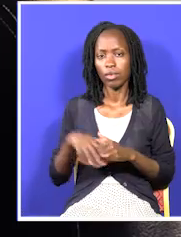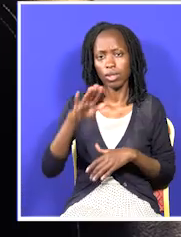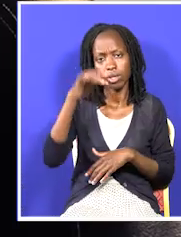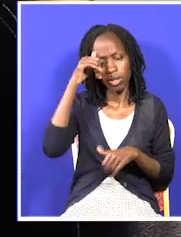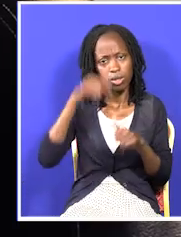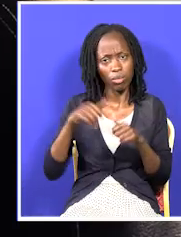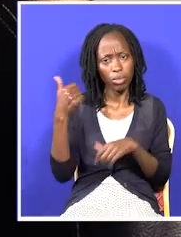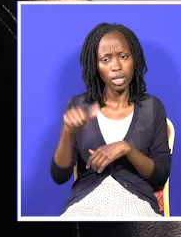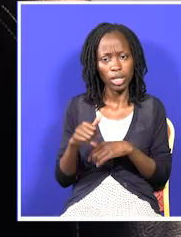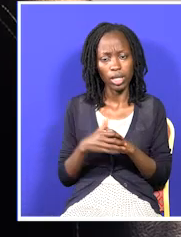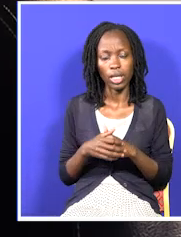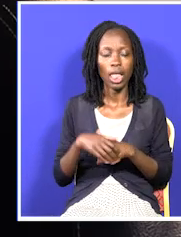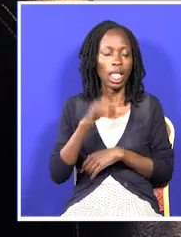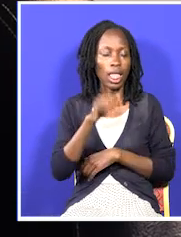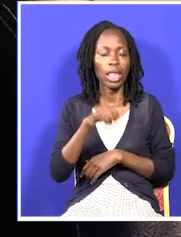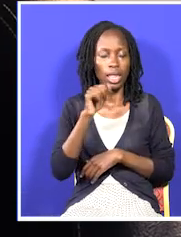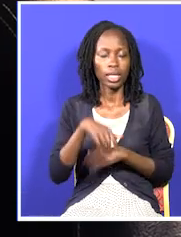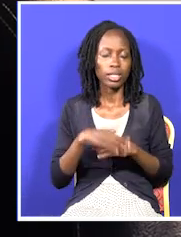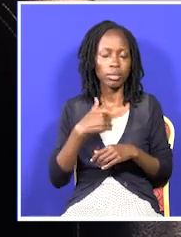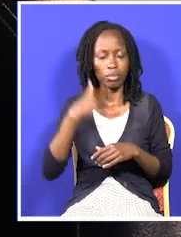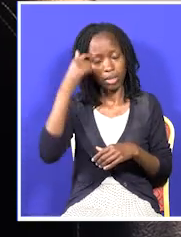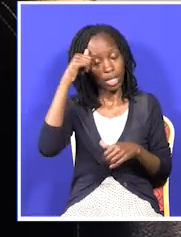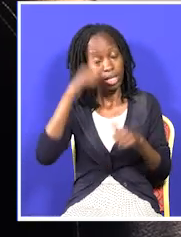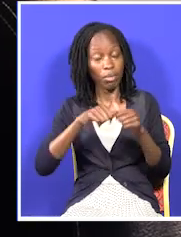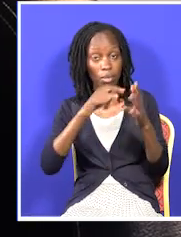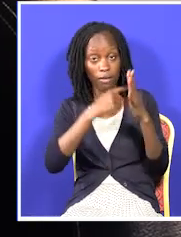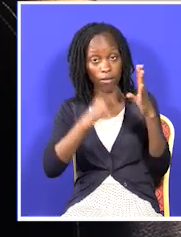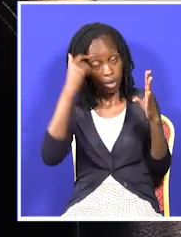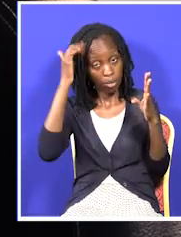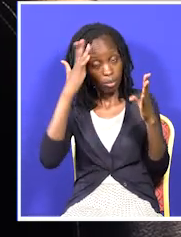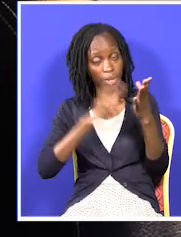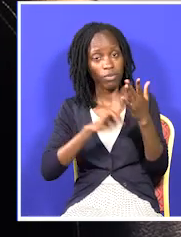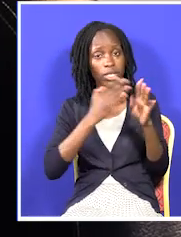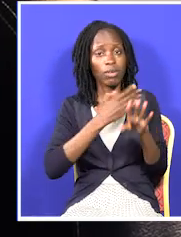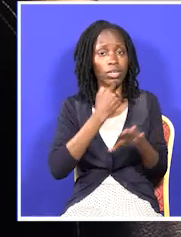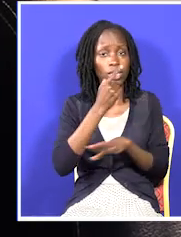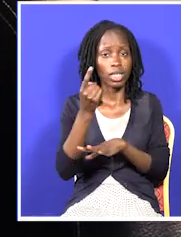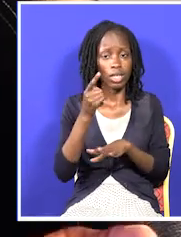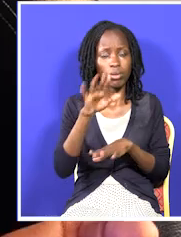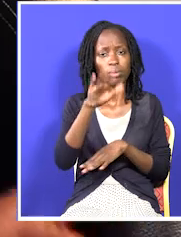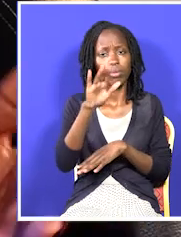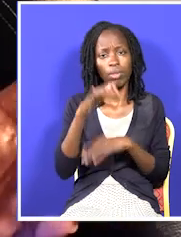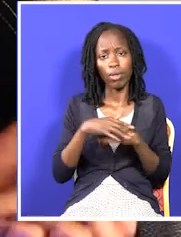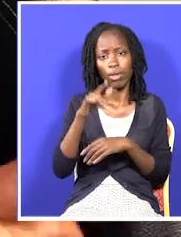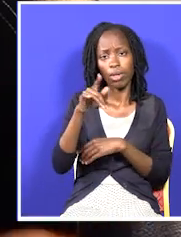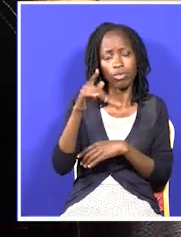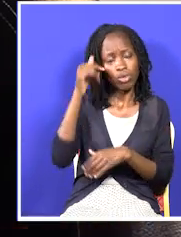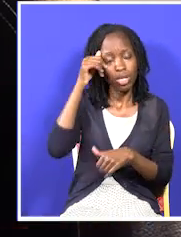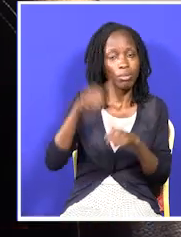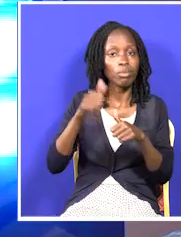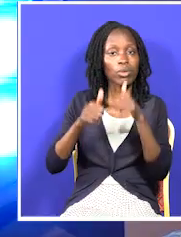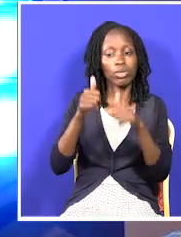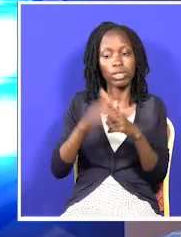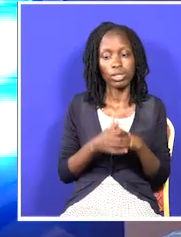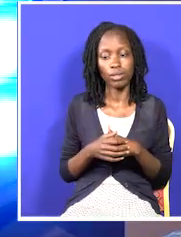any? Yes, teacher. Rodrigues, I remember four. But before I tell you, guys at home, which one do you